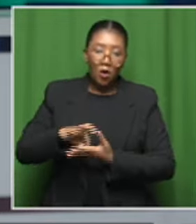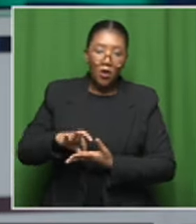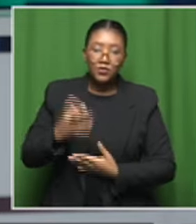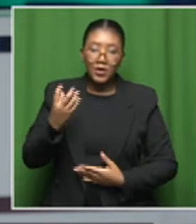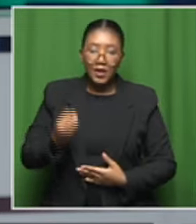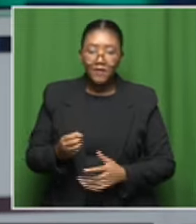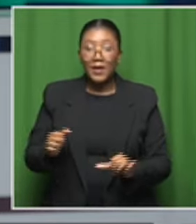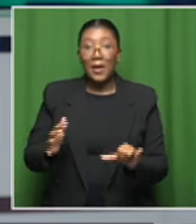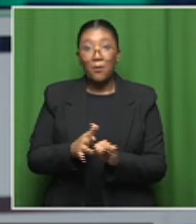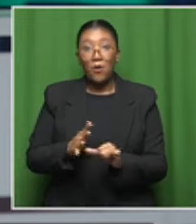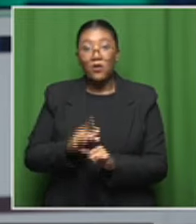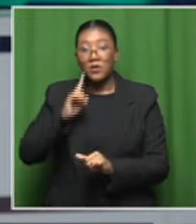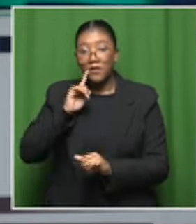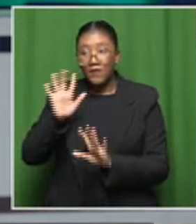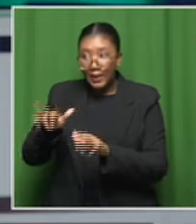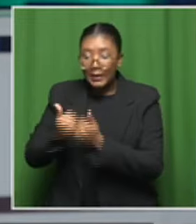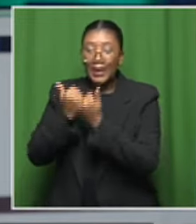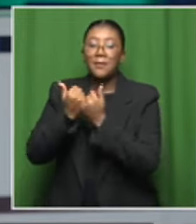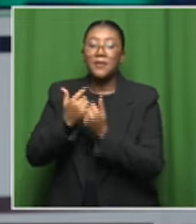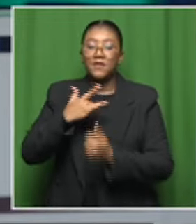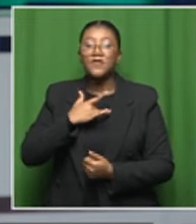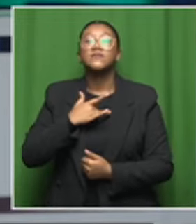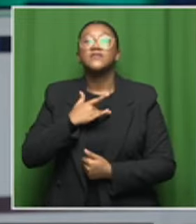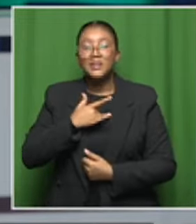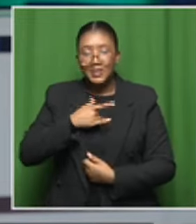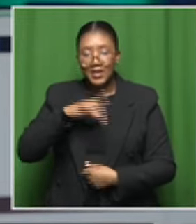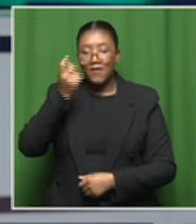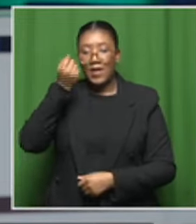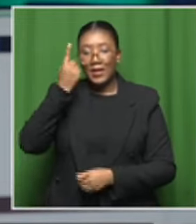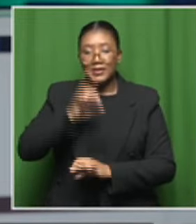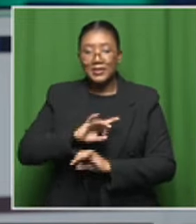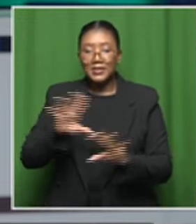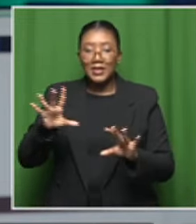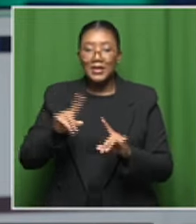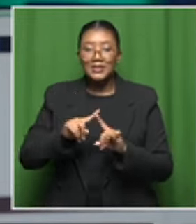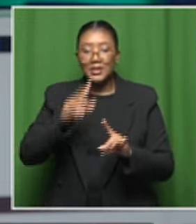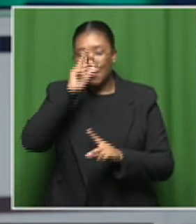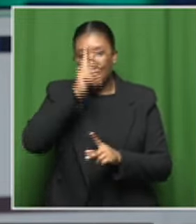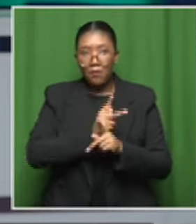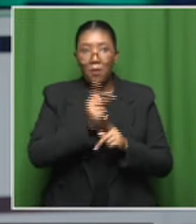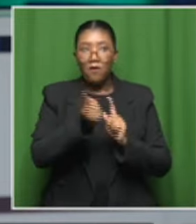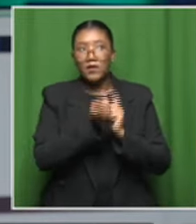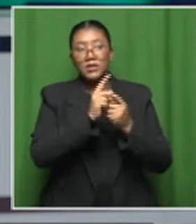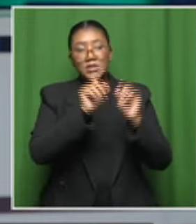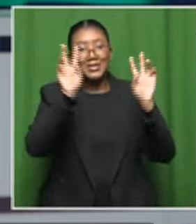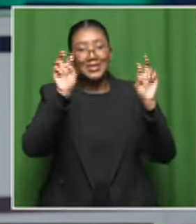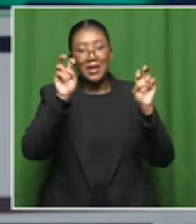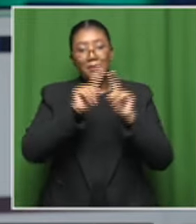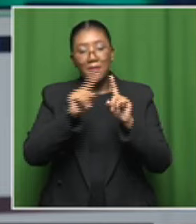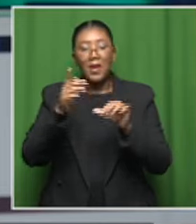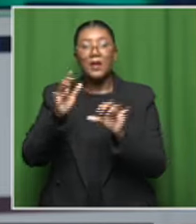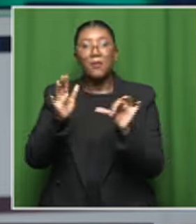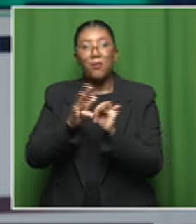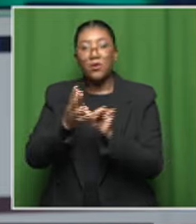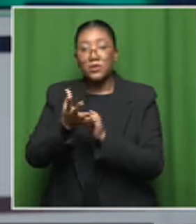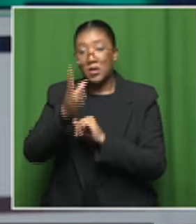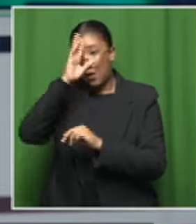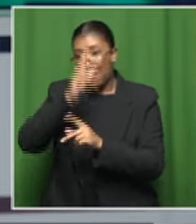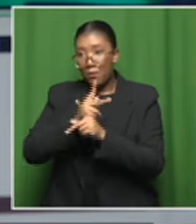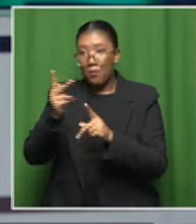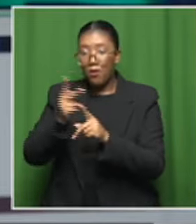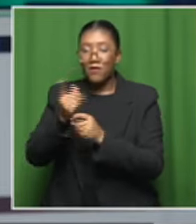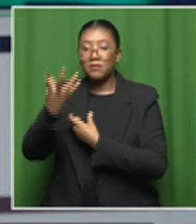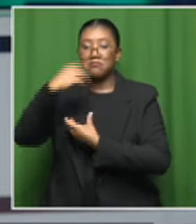game comes with, and they understand it's not just a matter of using the term professionalized, but what actually comes with it. So we are taking the